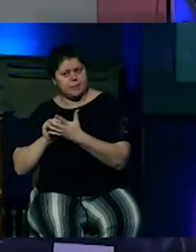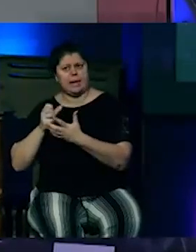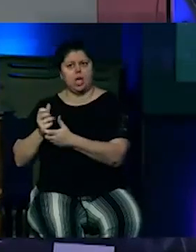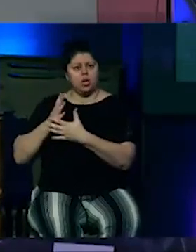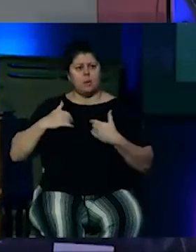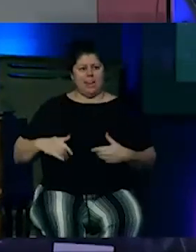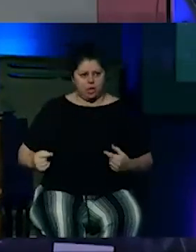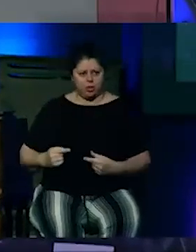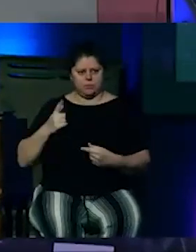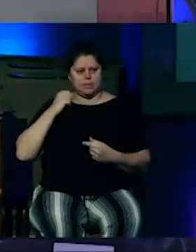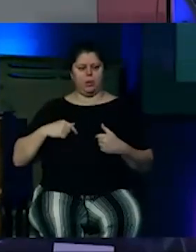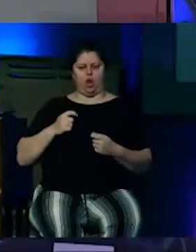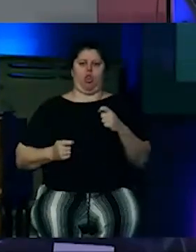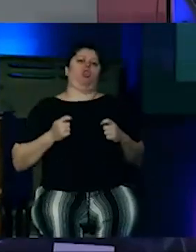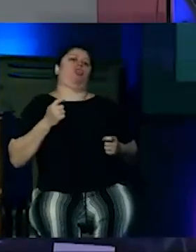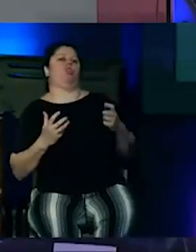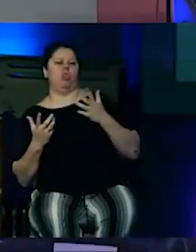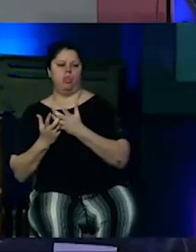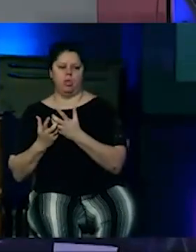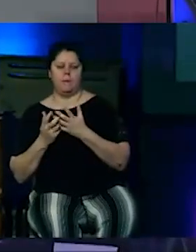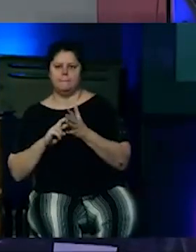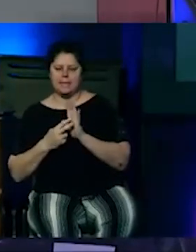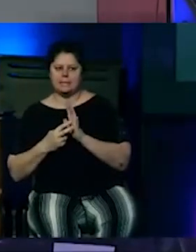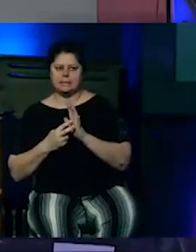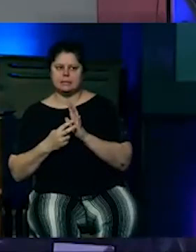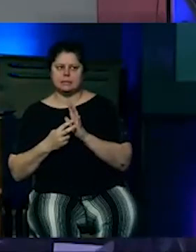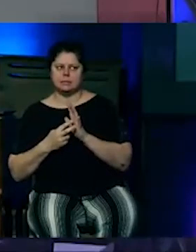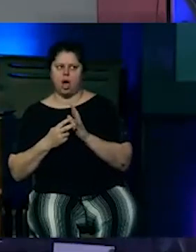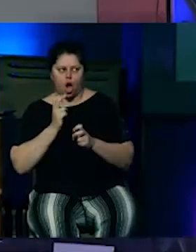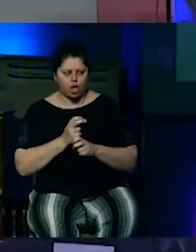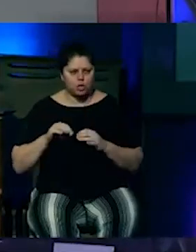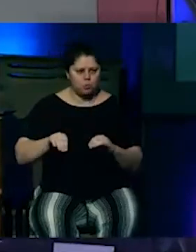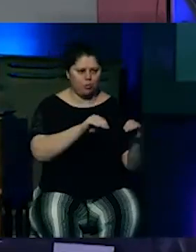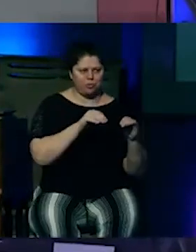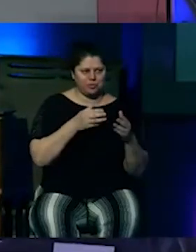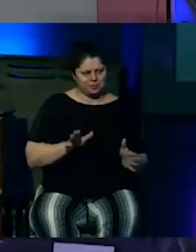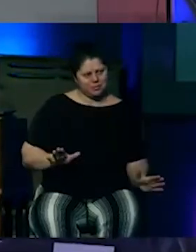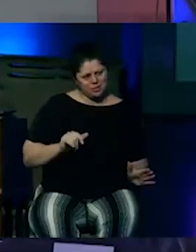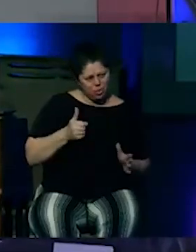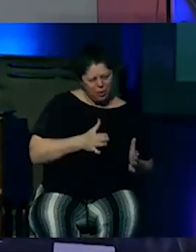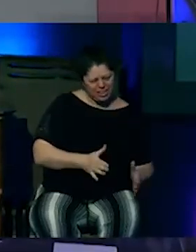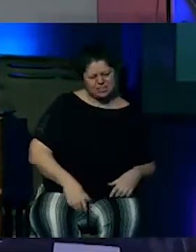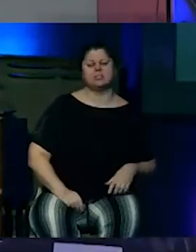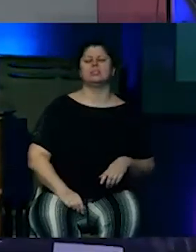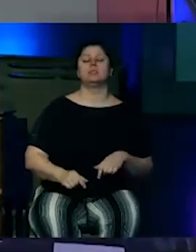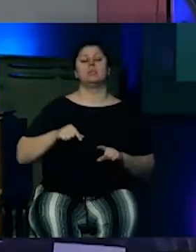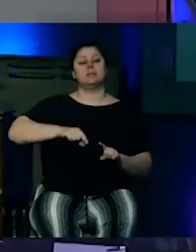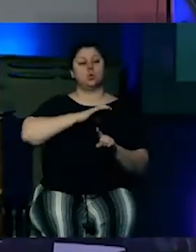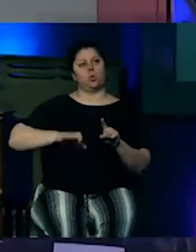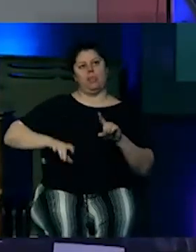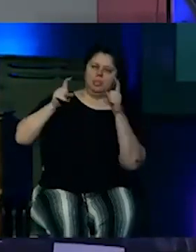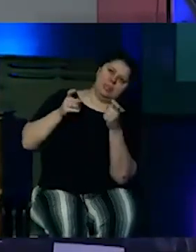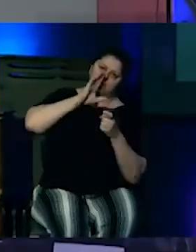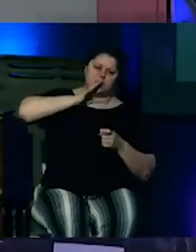us that make it harder to move in other ways, right? And so this is part, this Christian,